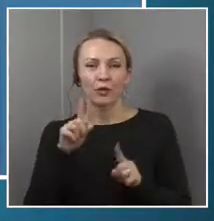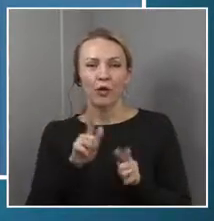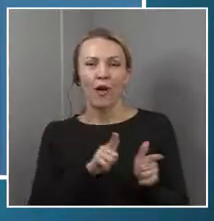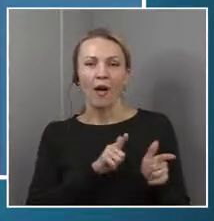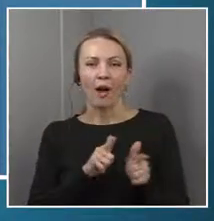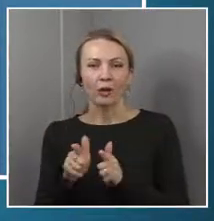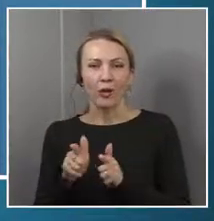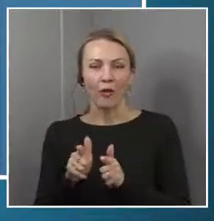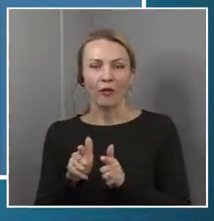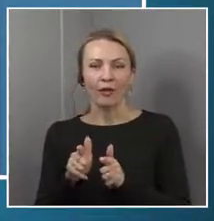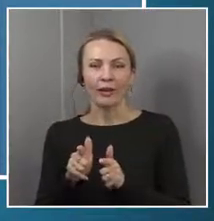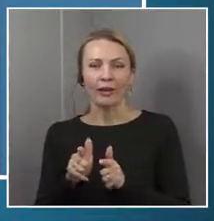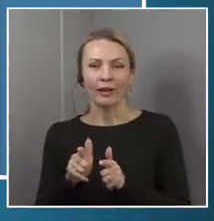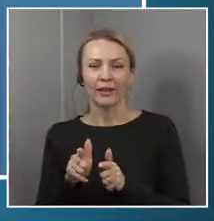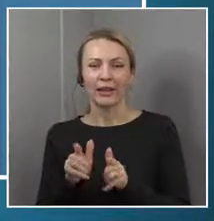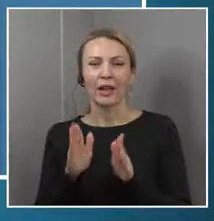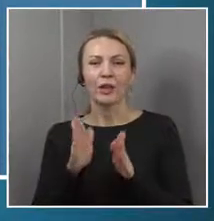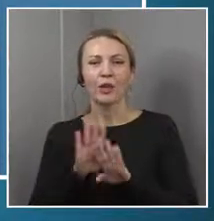after you